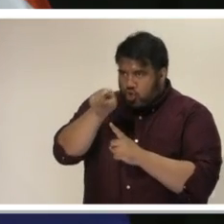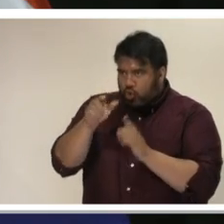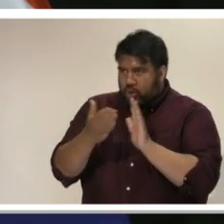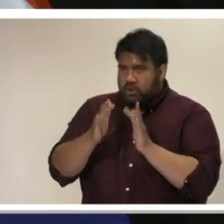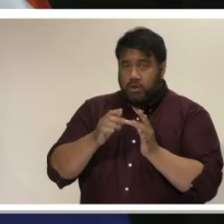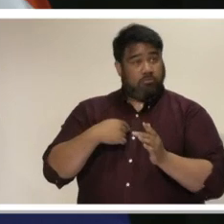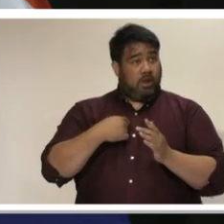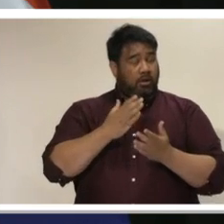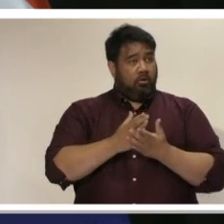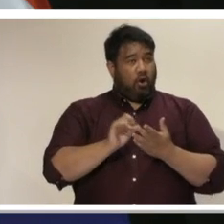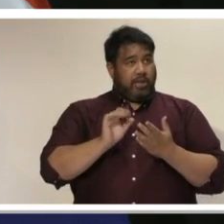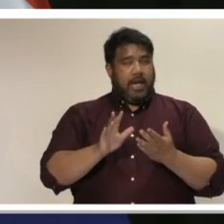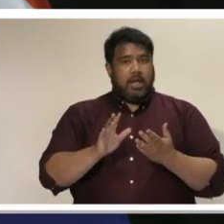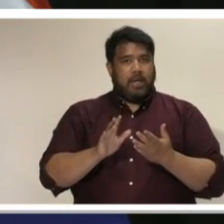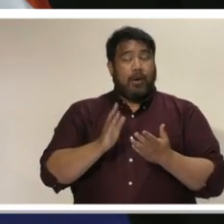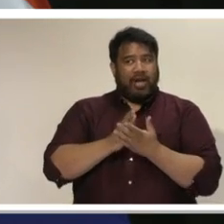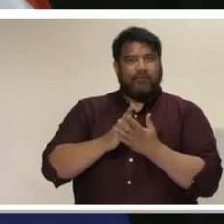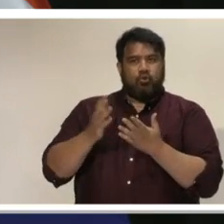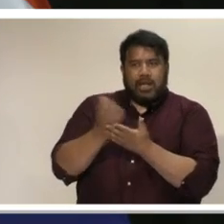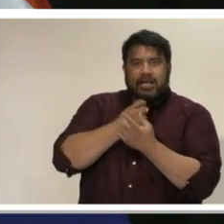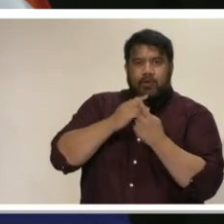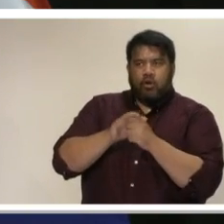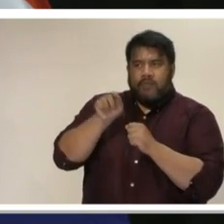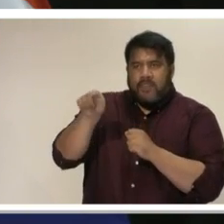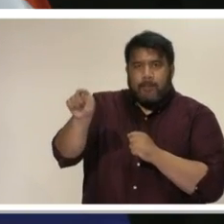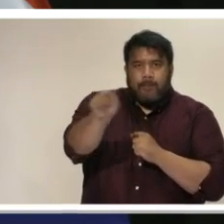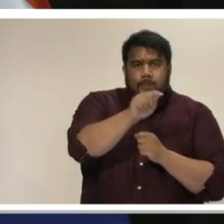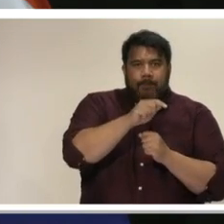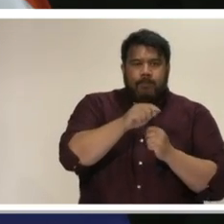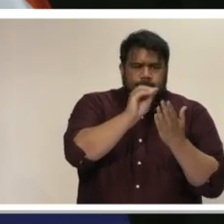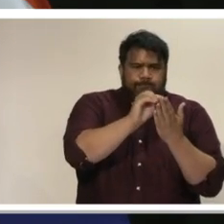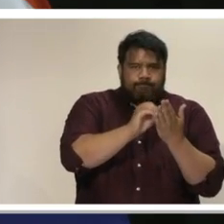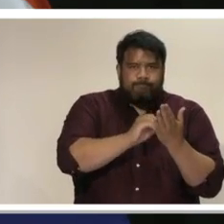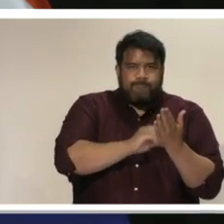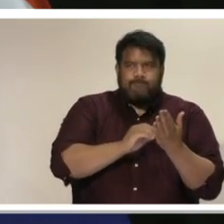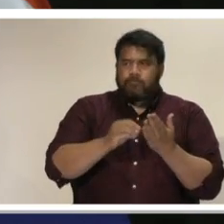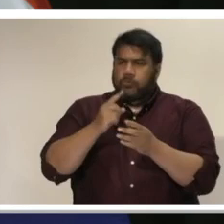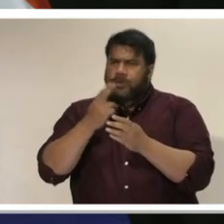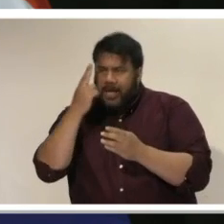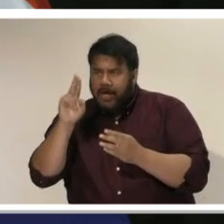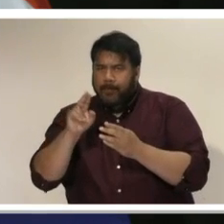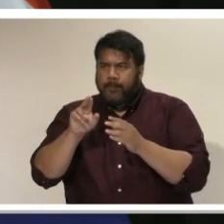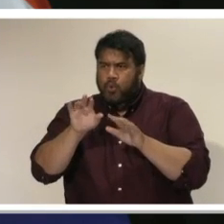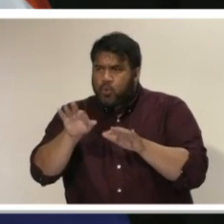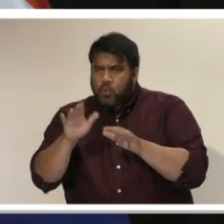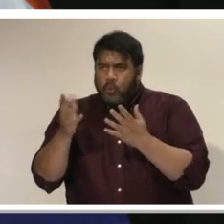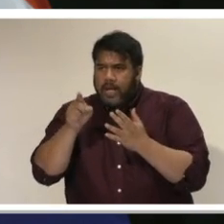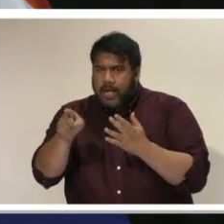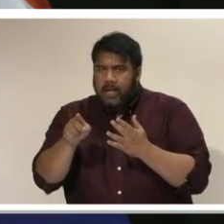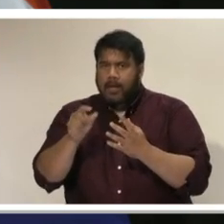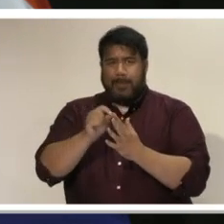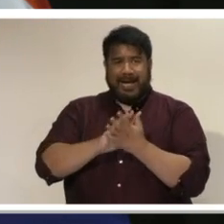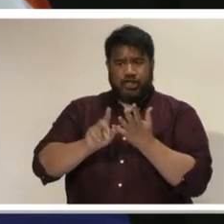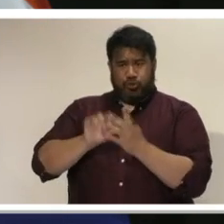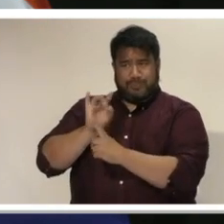challenges here has been collating data which has been manually collected locally by public health units. We have just